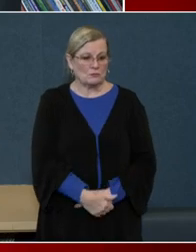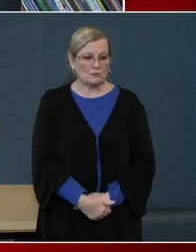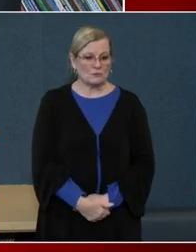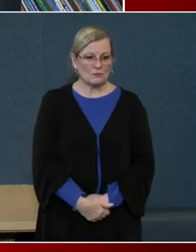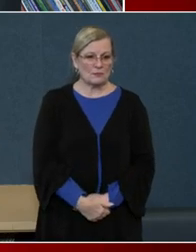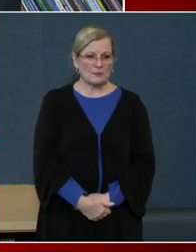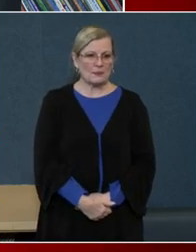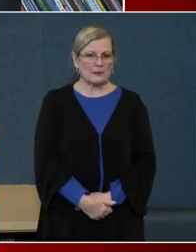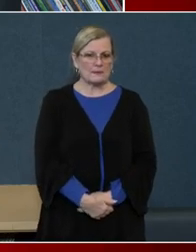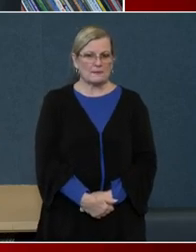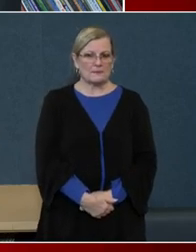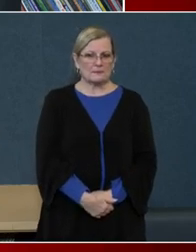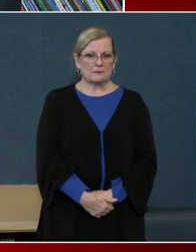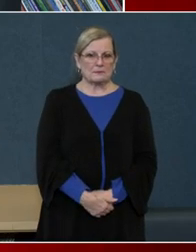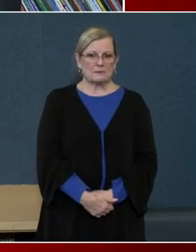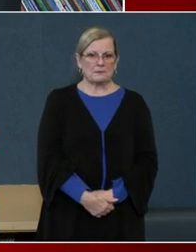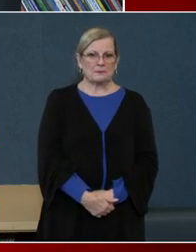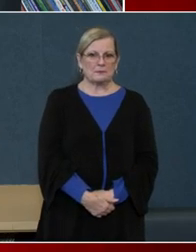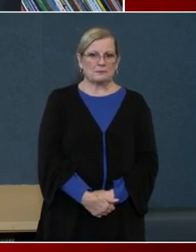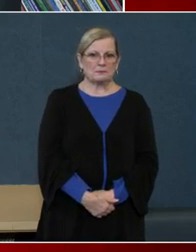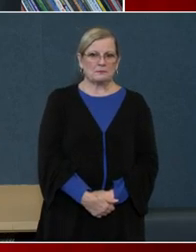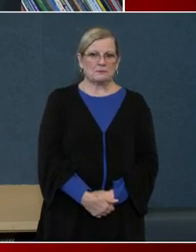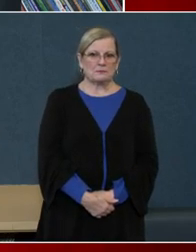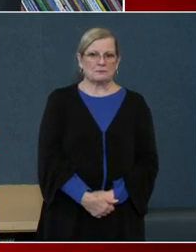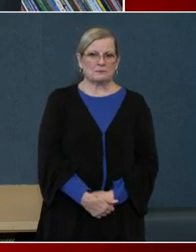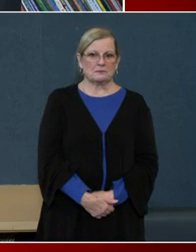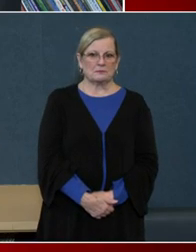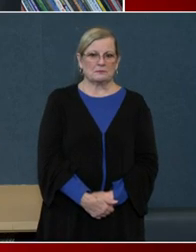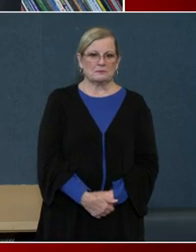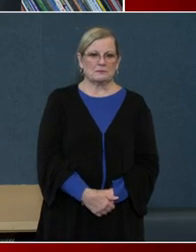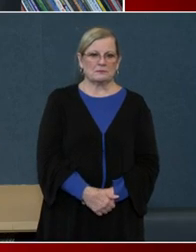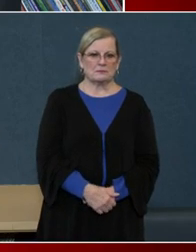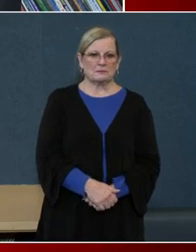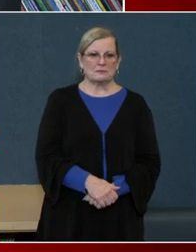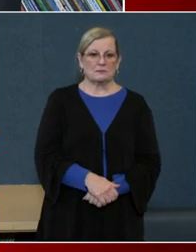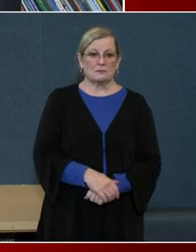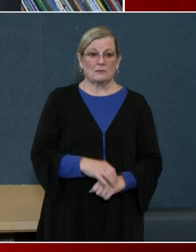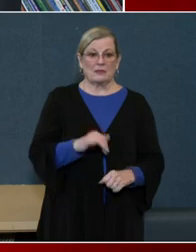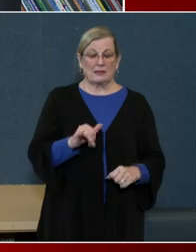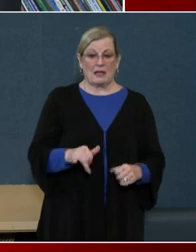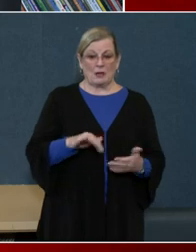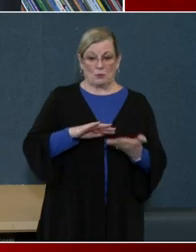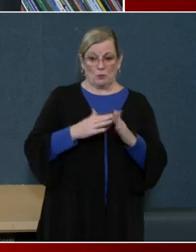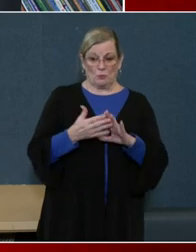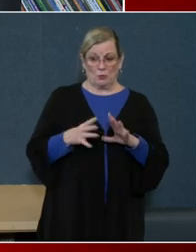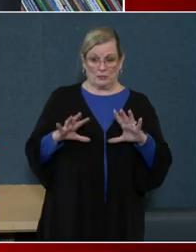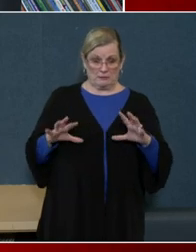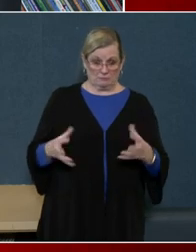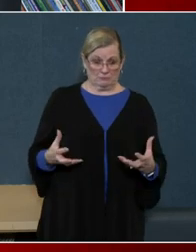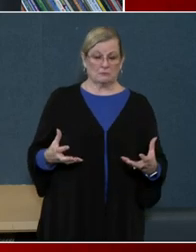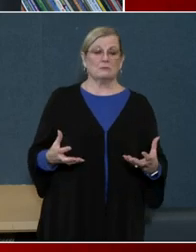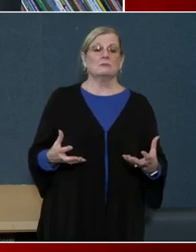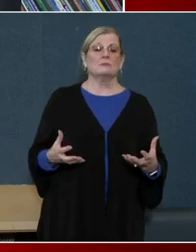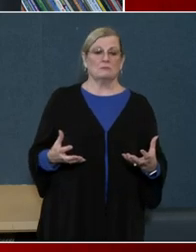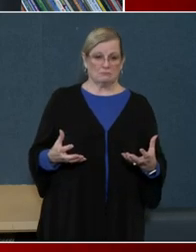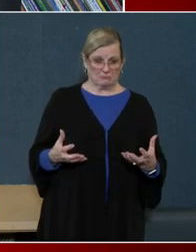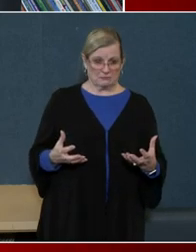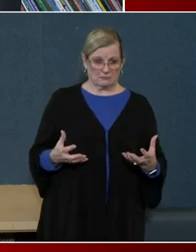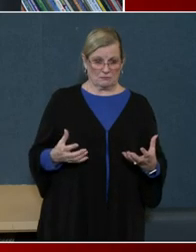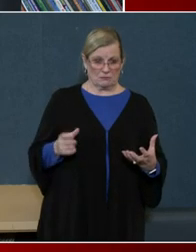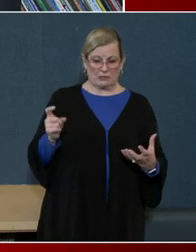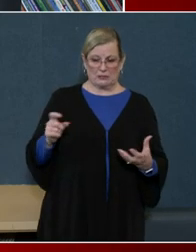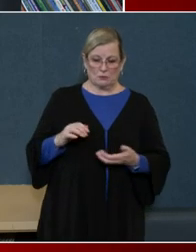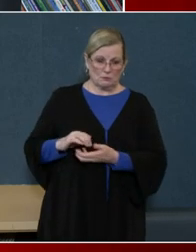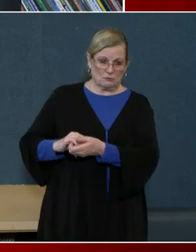so that's rather ministerial, if you will. When the Committee of the Whole is done meeting, which is probably by 1 o'clock, we